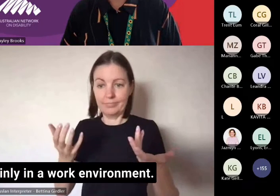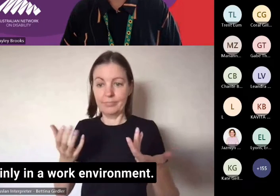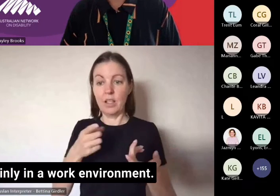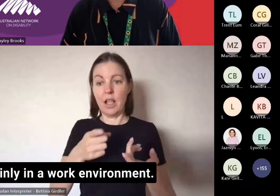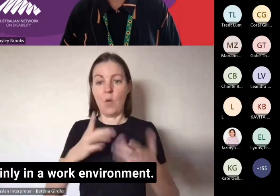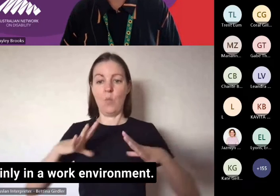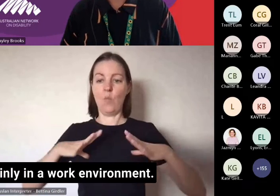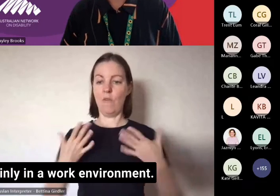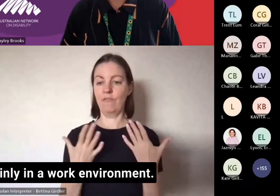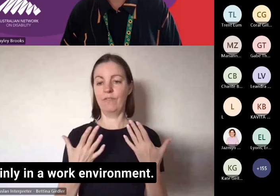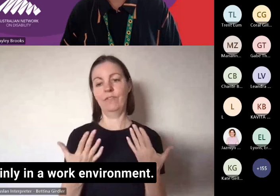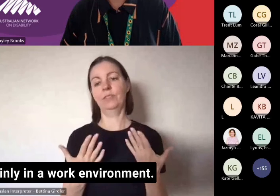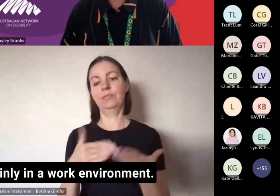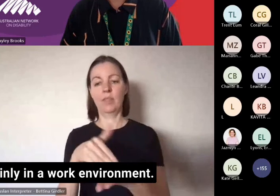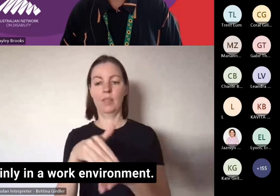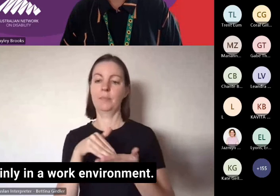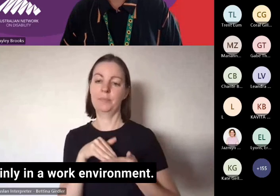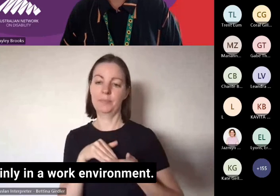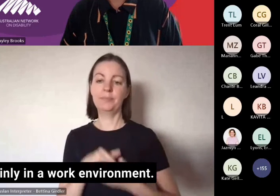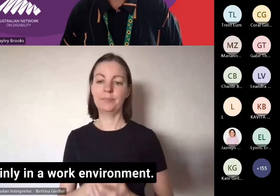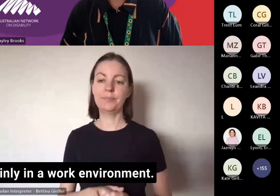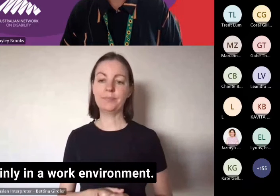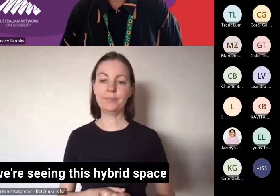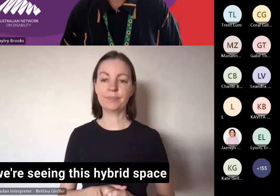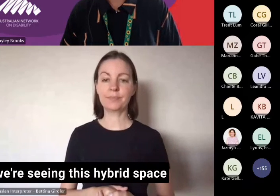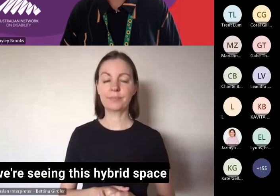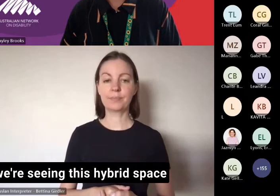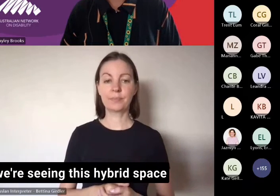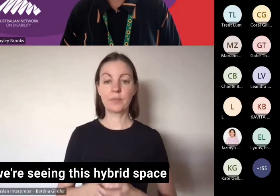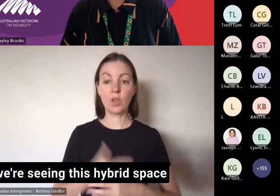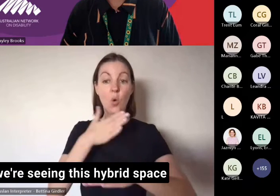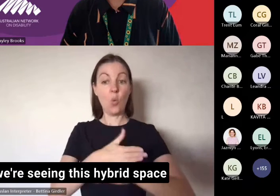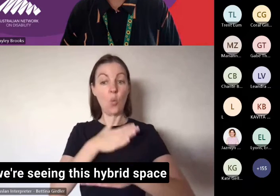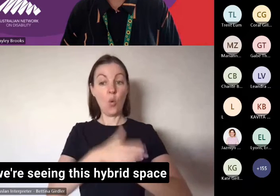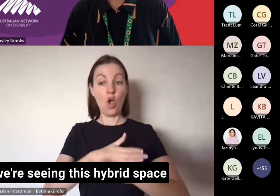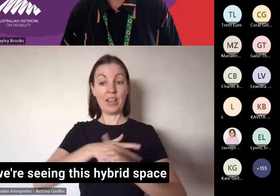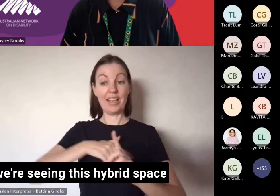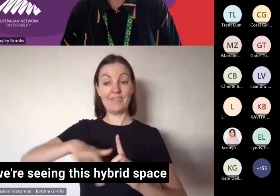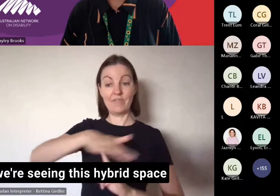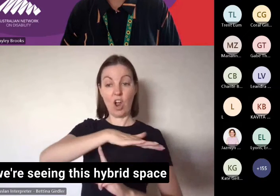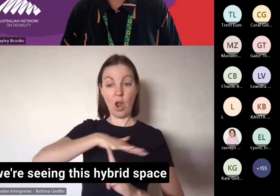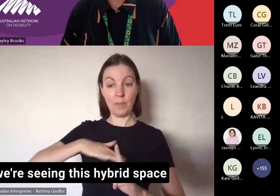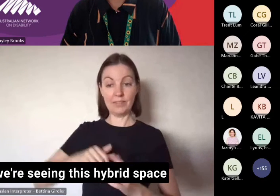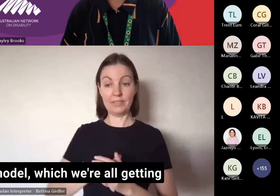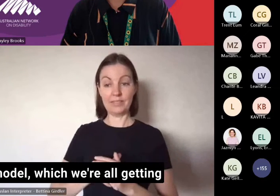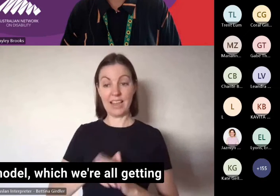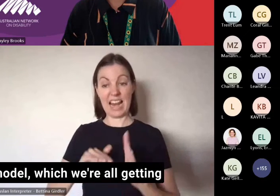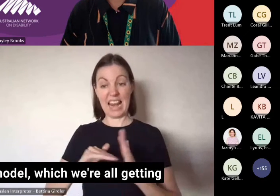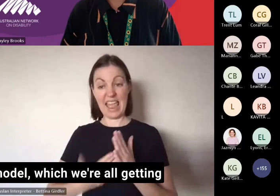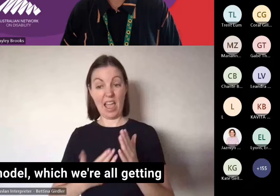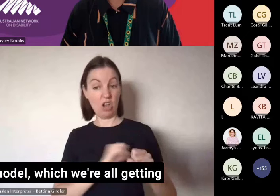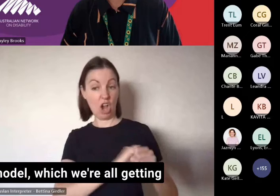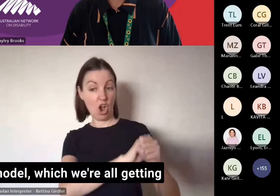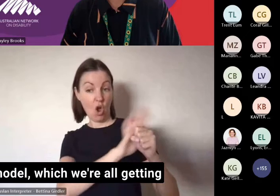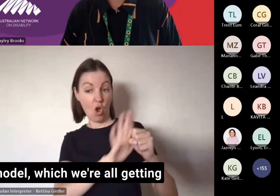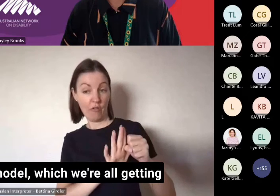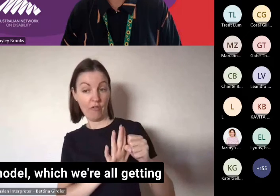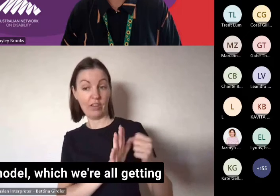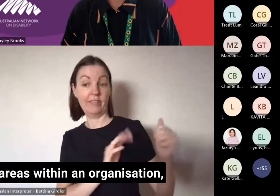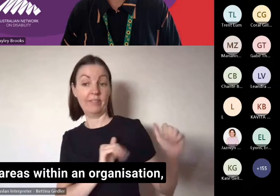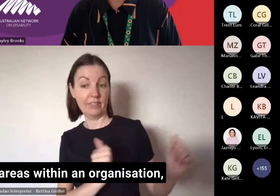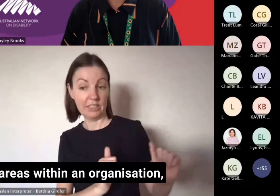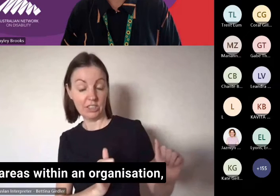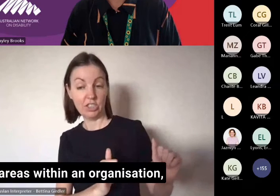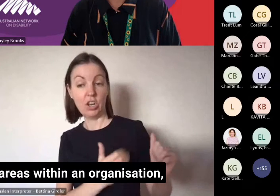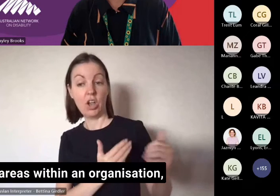help. I think certainly in a work environment, again, after COVID, we're seeing this hybrid space, or hybrid working model, which we're all